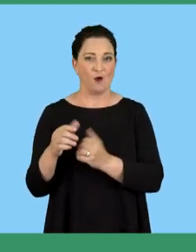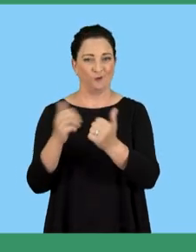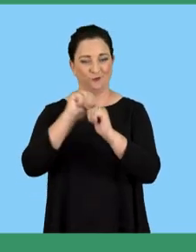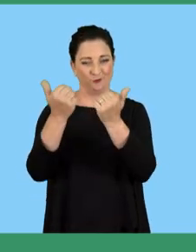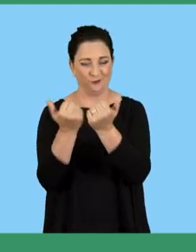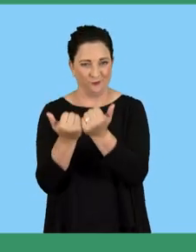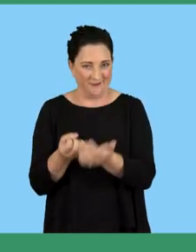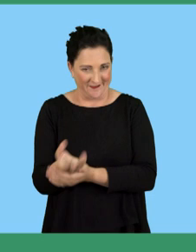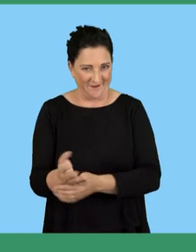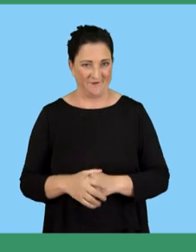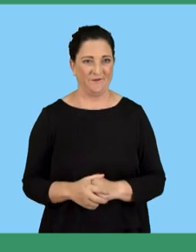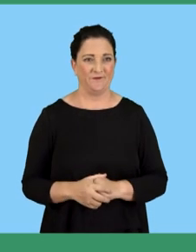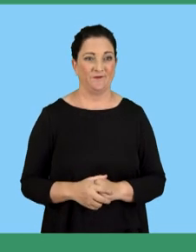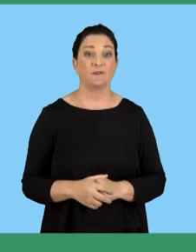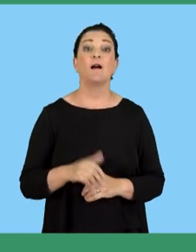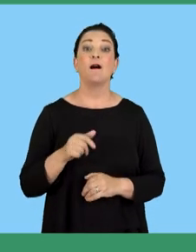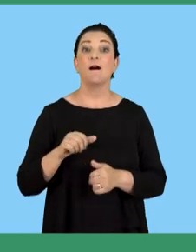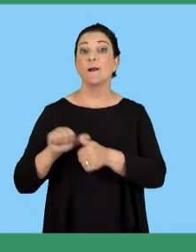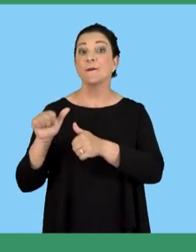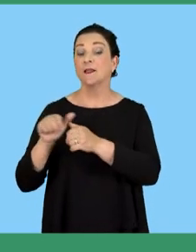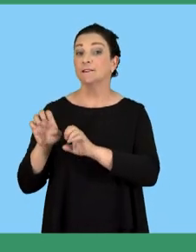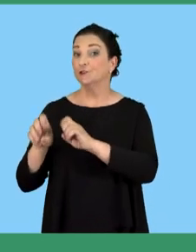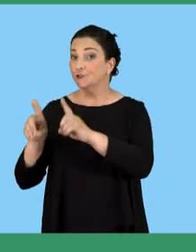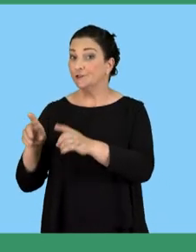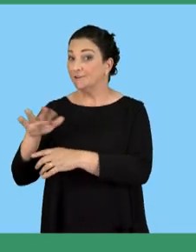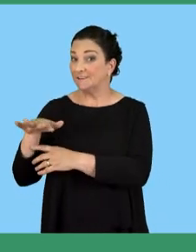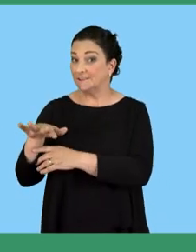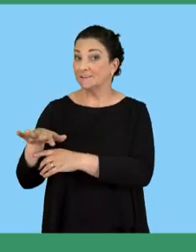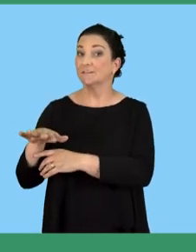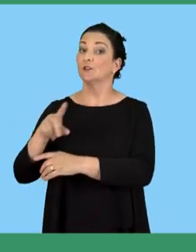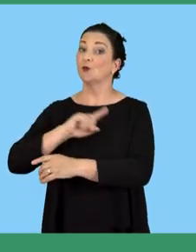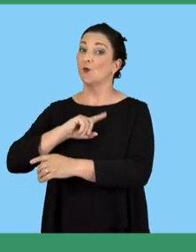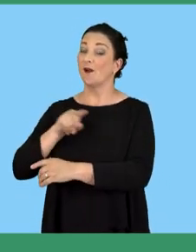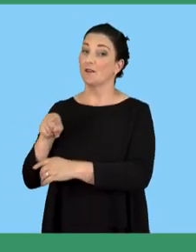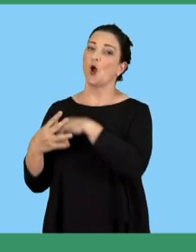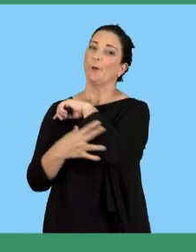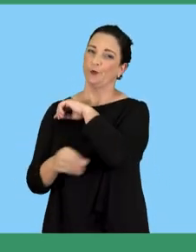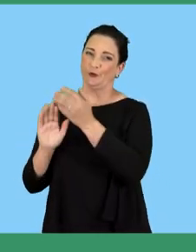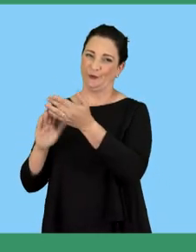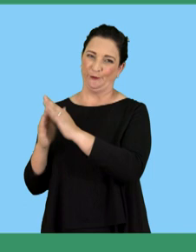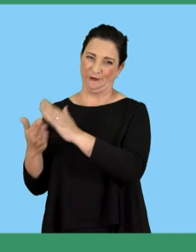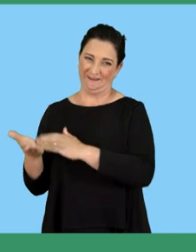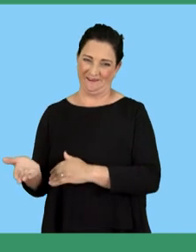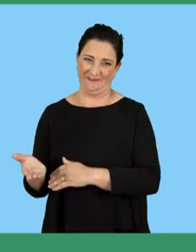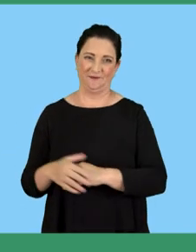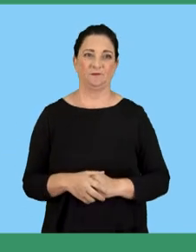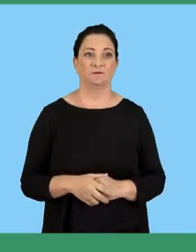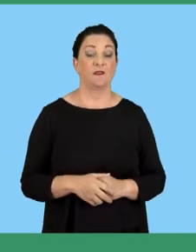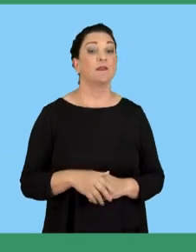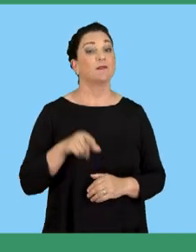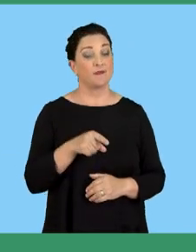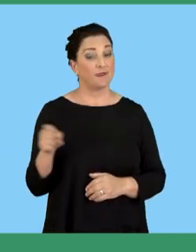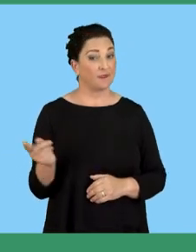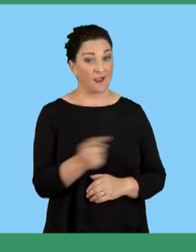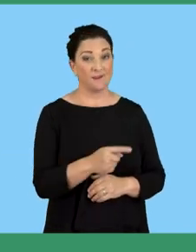of bursaries. And then better educational facilities are established for poor communities. Then what are the